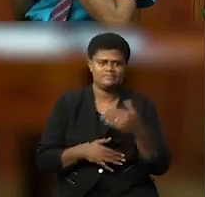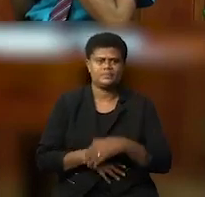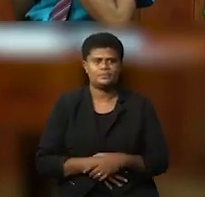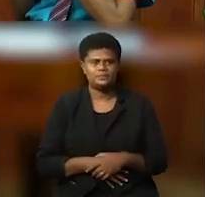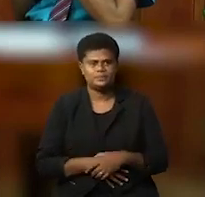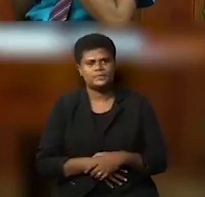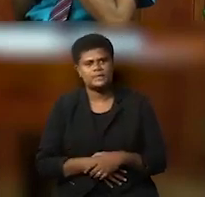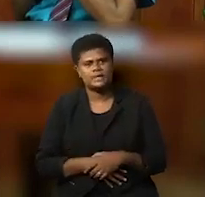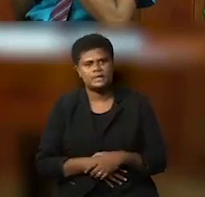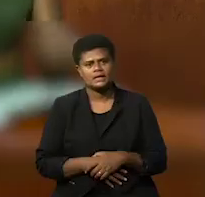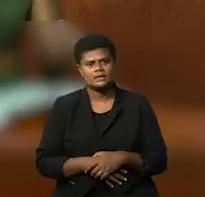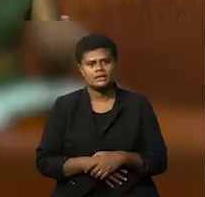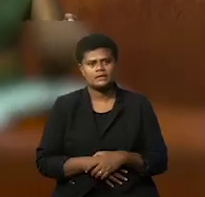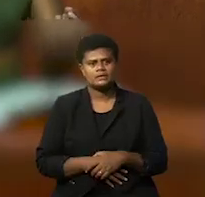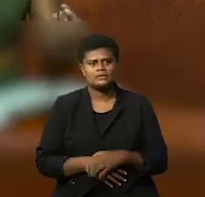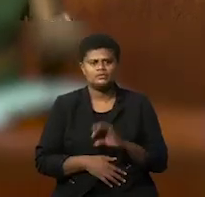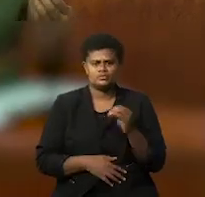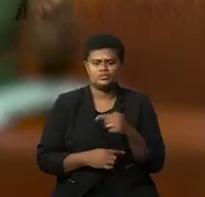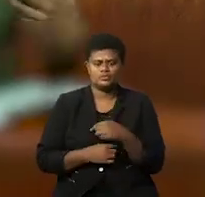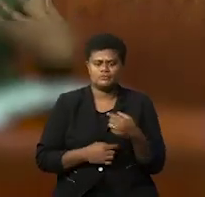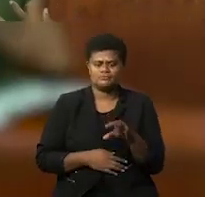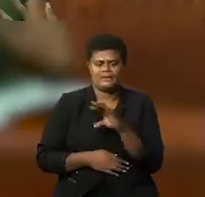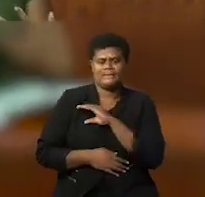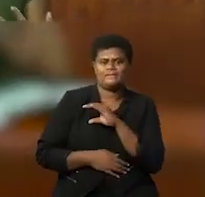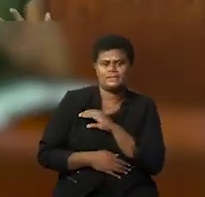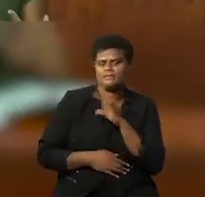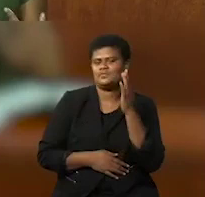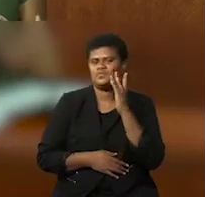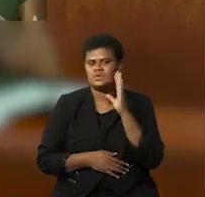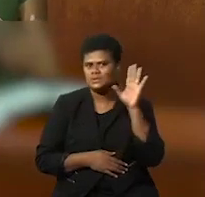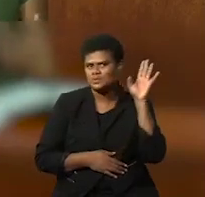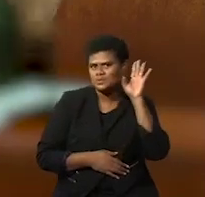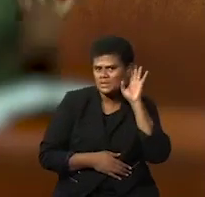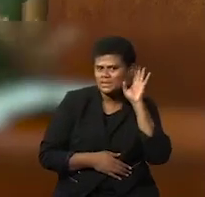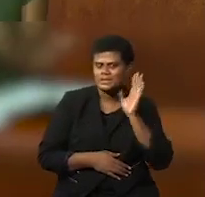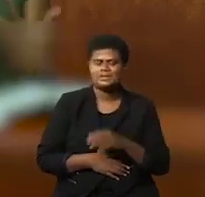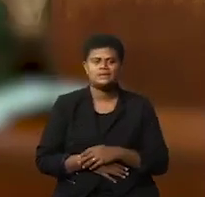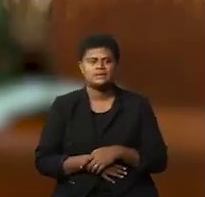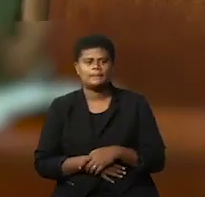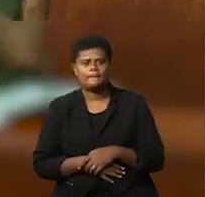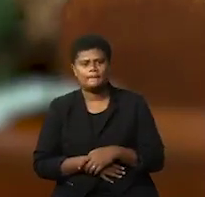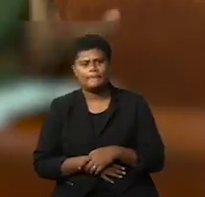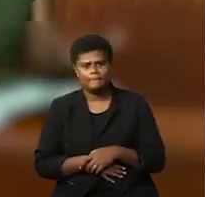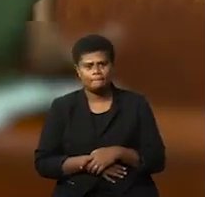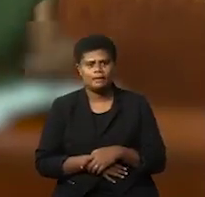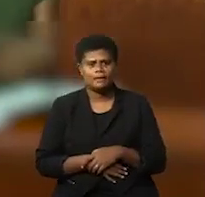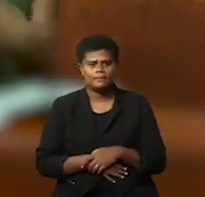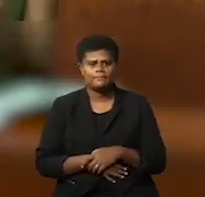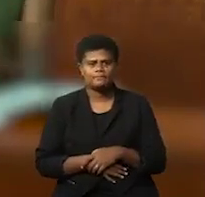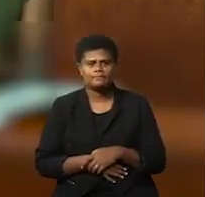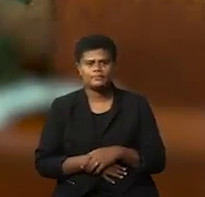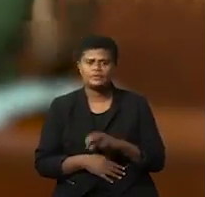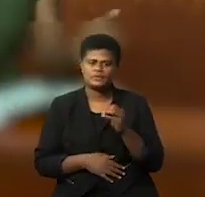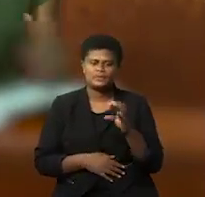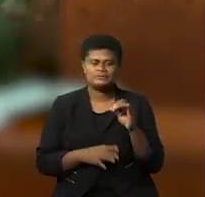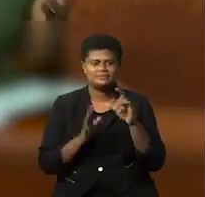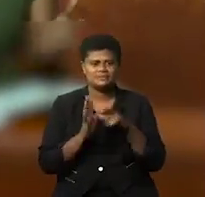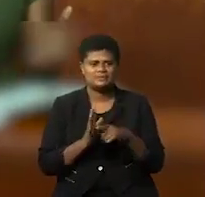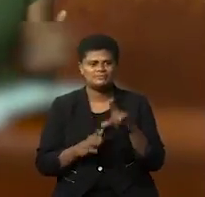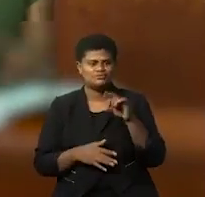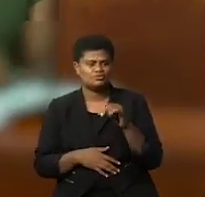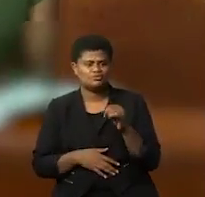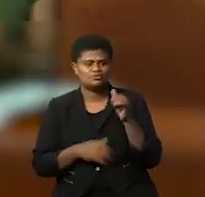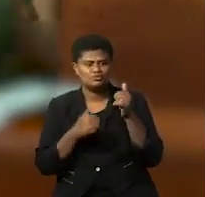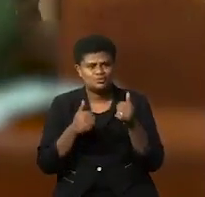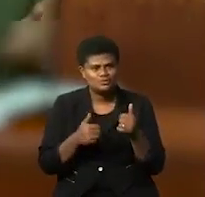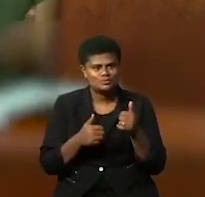parents tell me that judgment is a good thing. But to me, it seemed scary because I knew, I they told me to listen, I didn't listen. Mm. I was disobedient, I did this, and I was like,